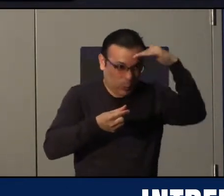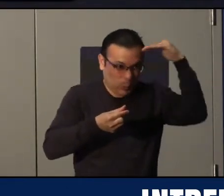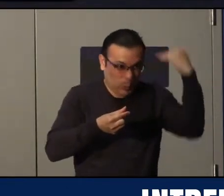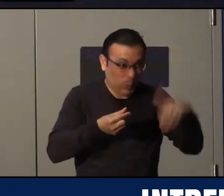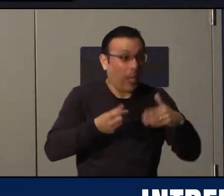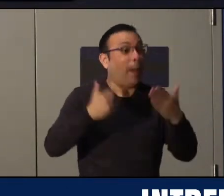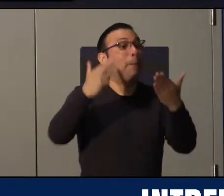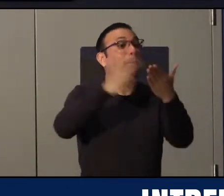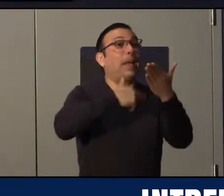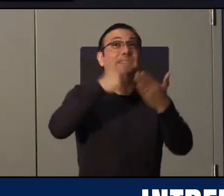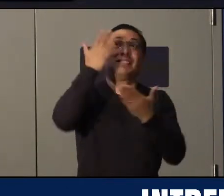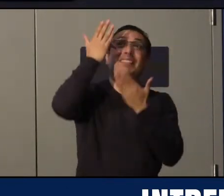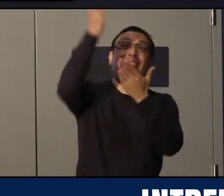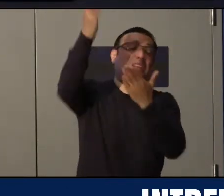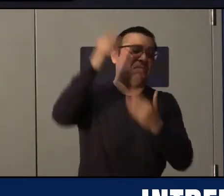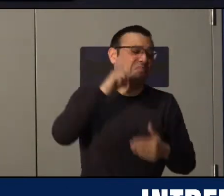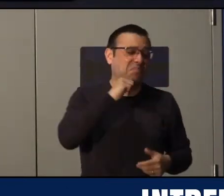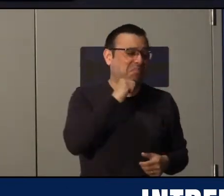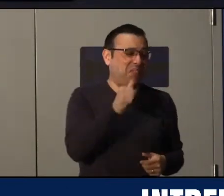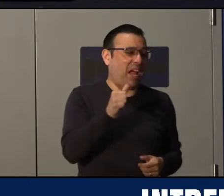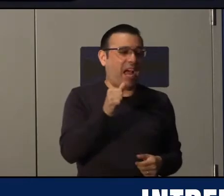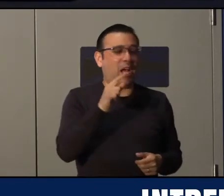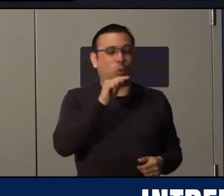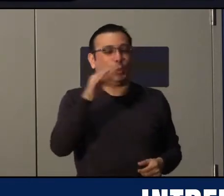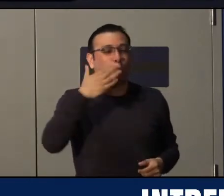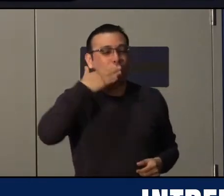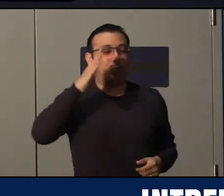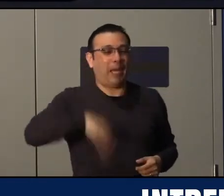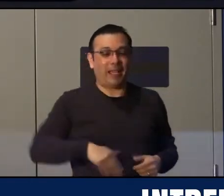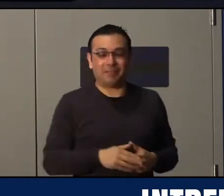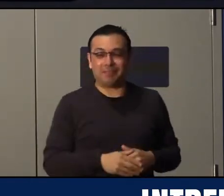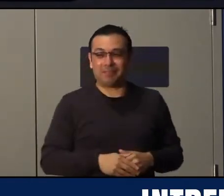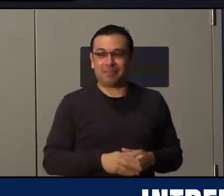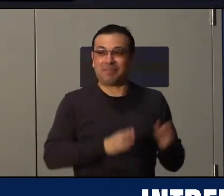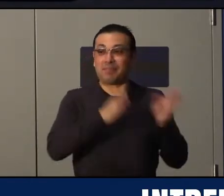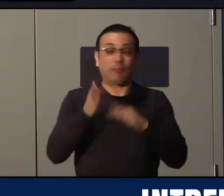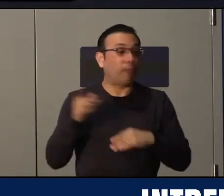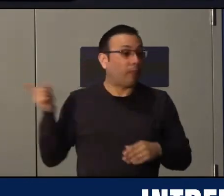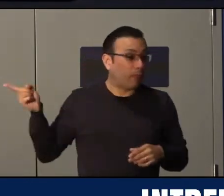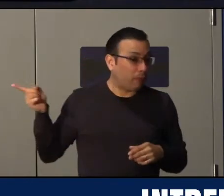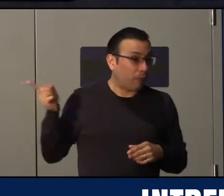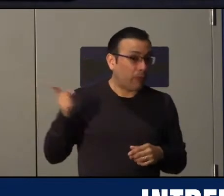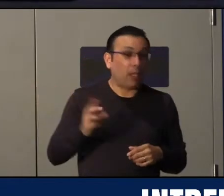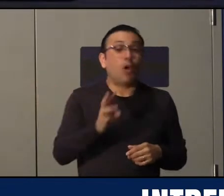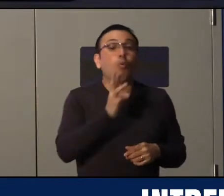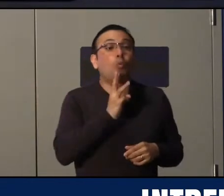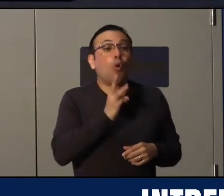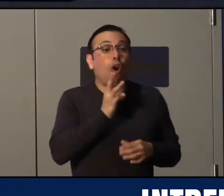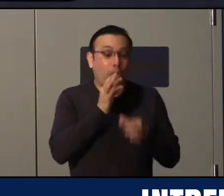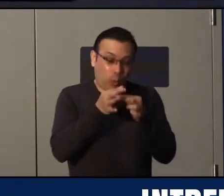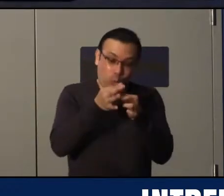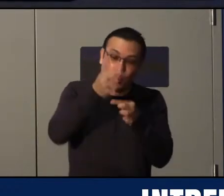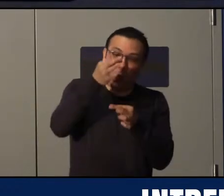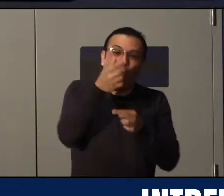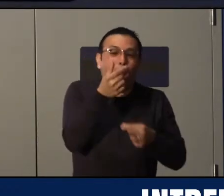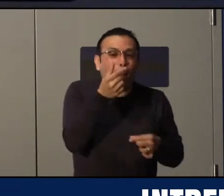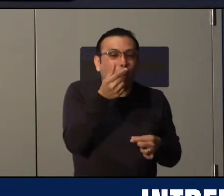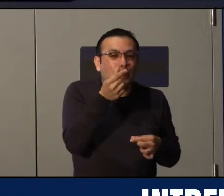space. Yeah, I think so. I didn't have the water pens or the water brushes,